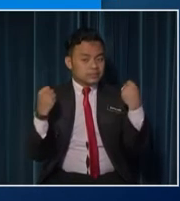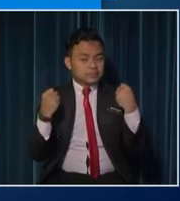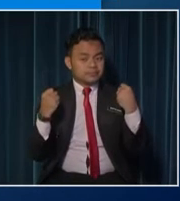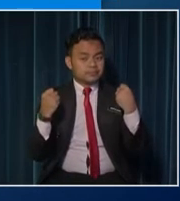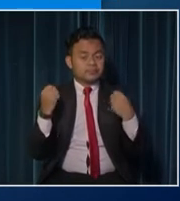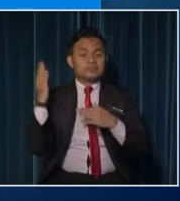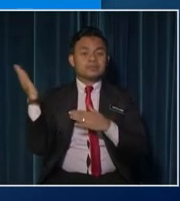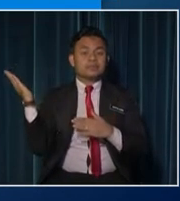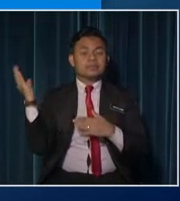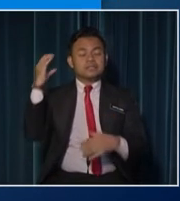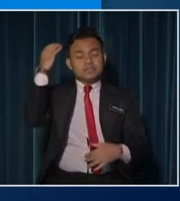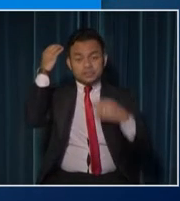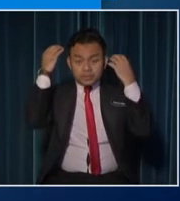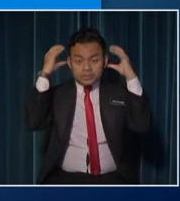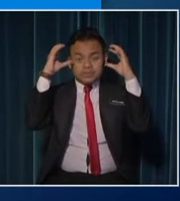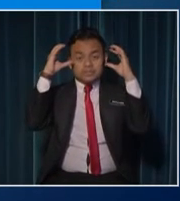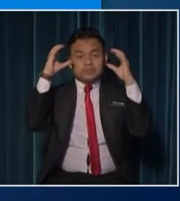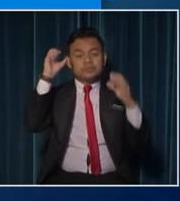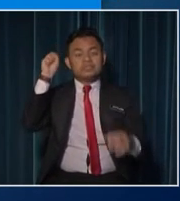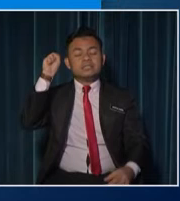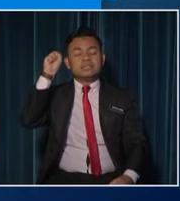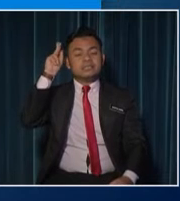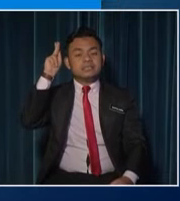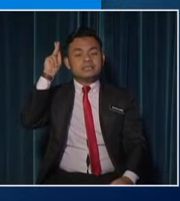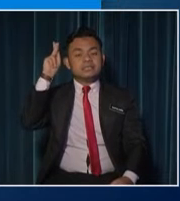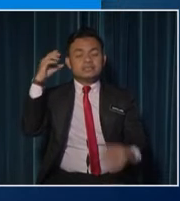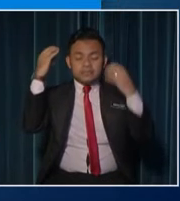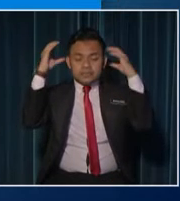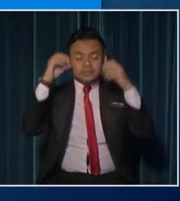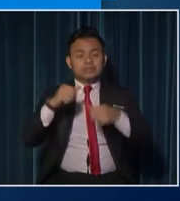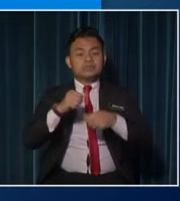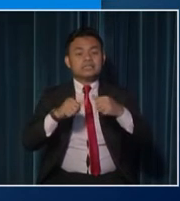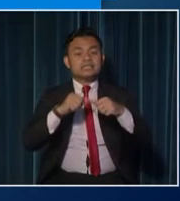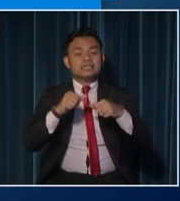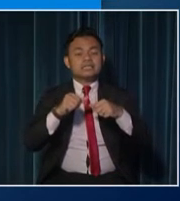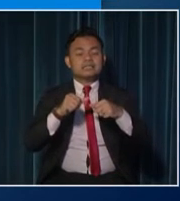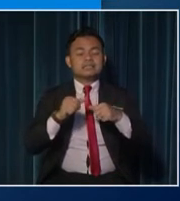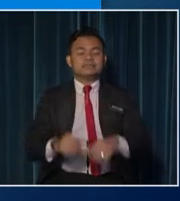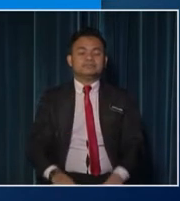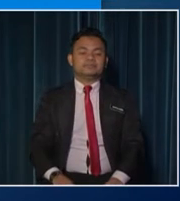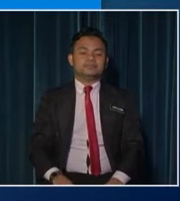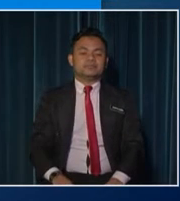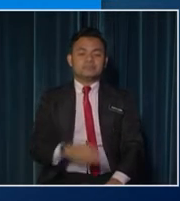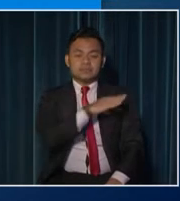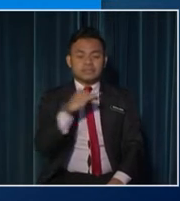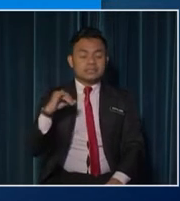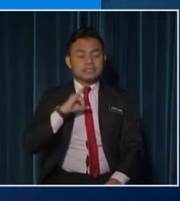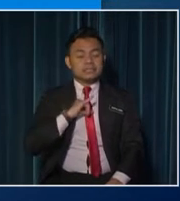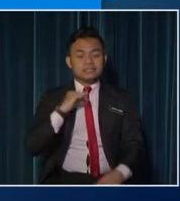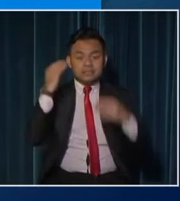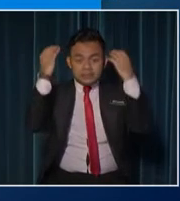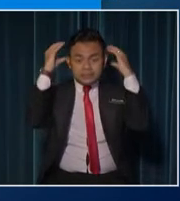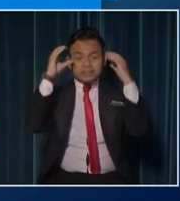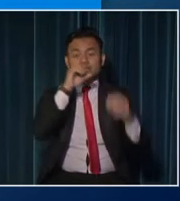Shukri and I'm a science teacher. Our sign language interpreter today is Mr. Saiful